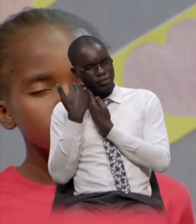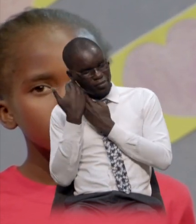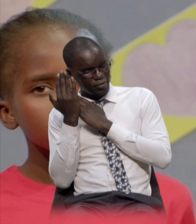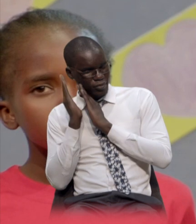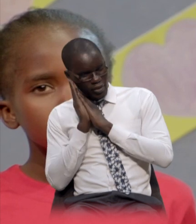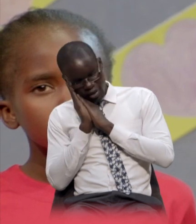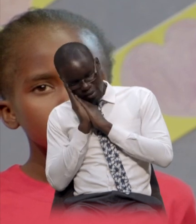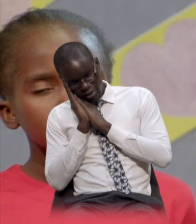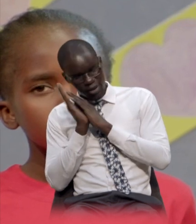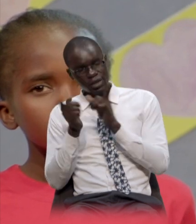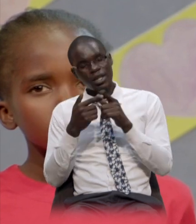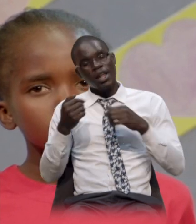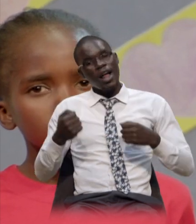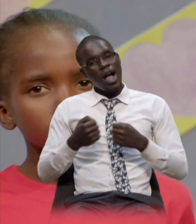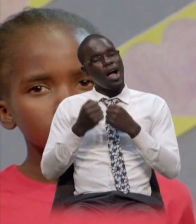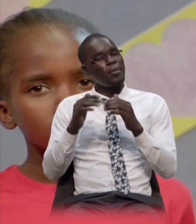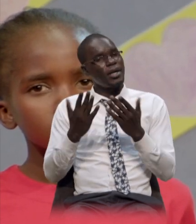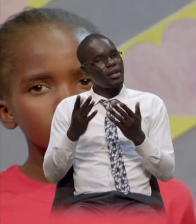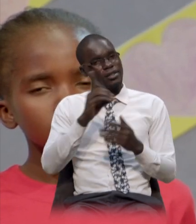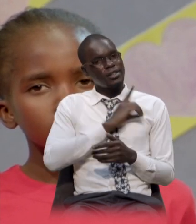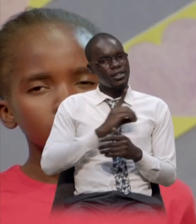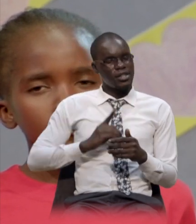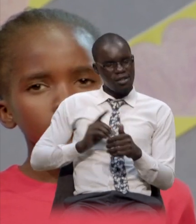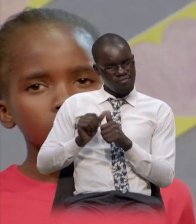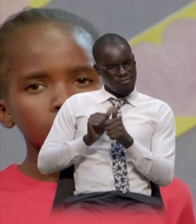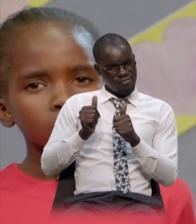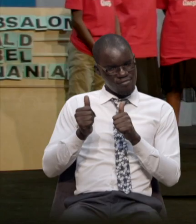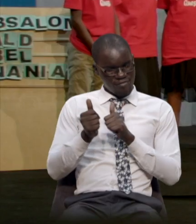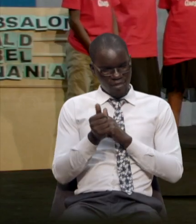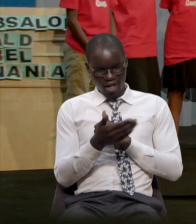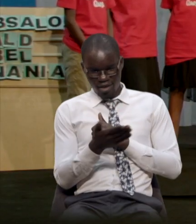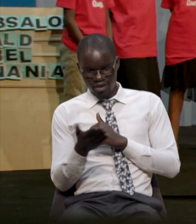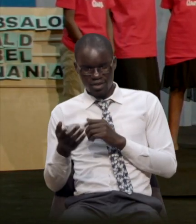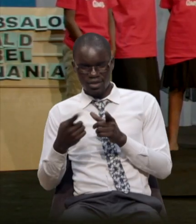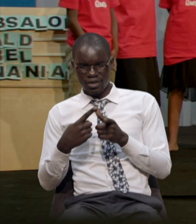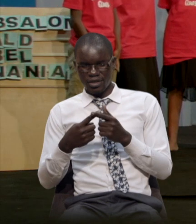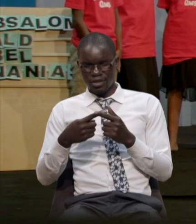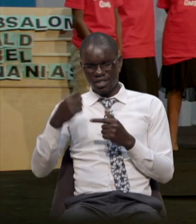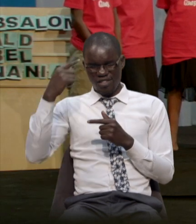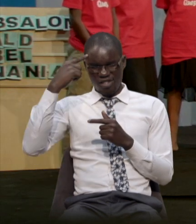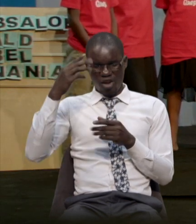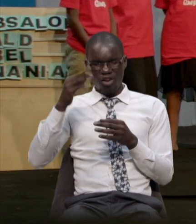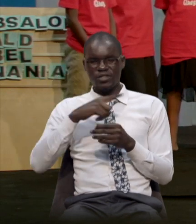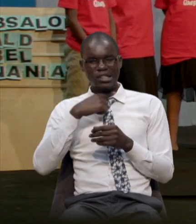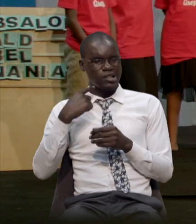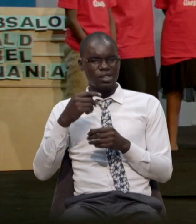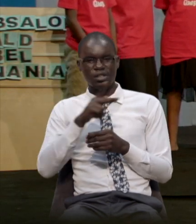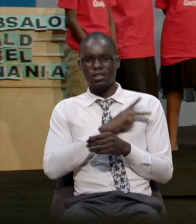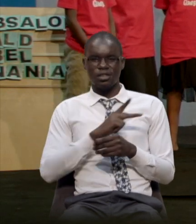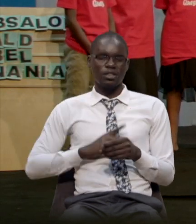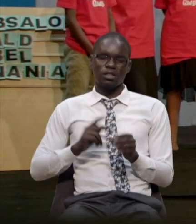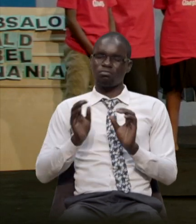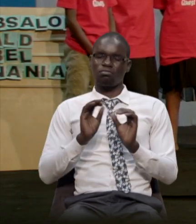in the cave where Saul was sleeping, it happened that David passed by there. David thought of killing him, but he decided,